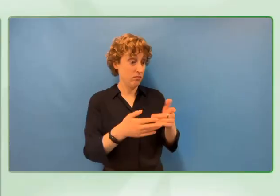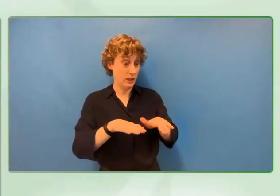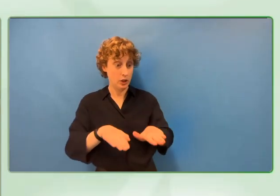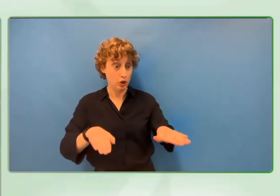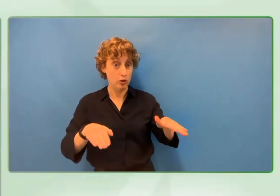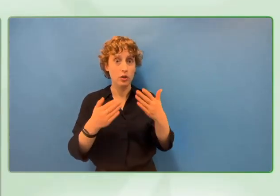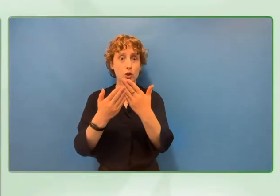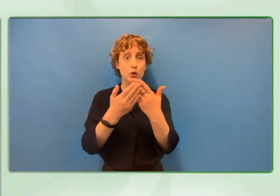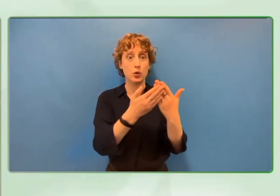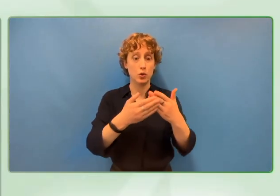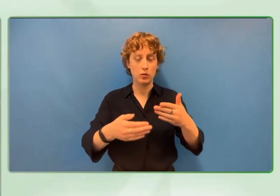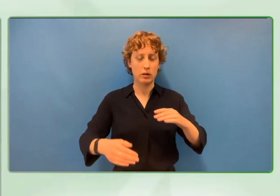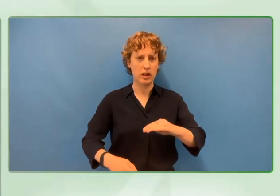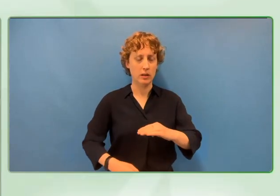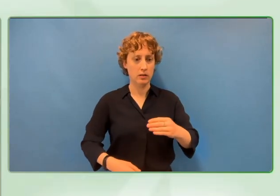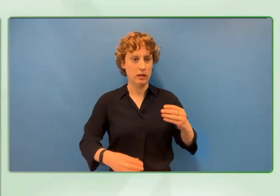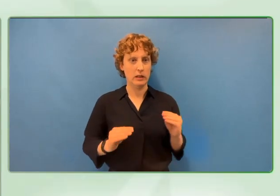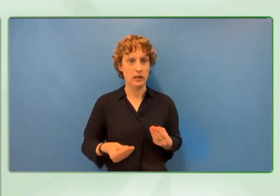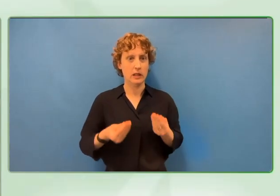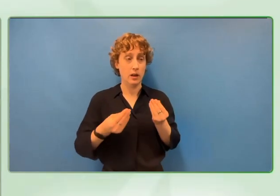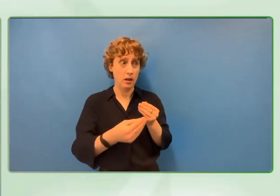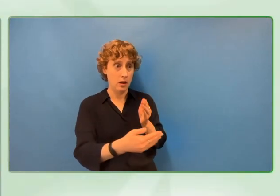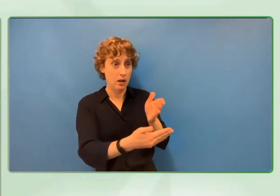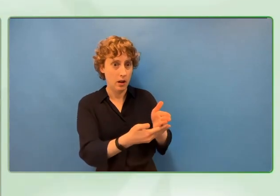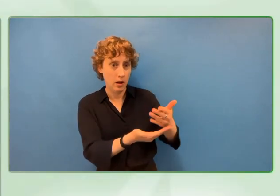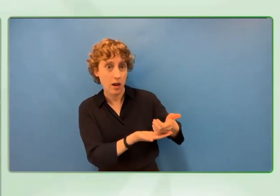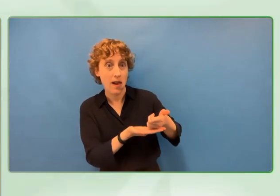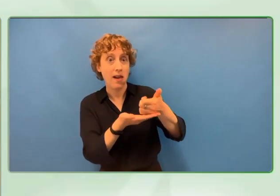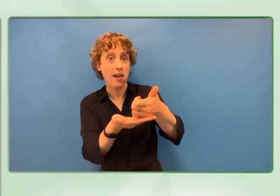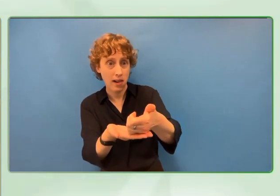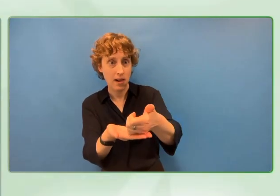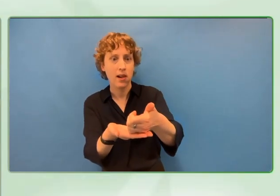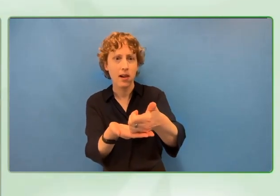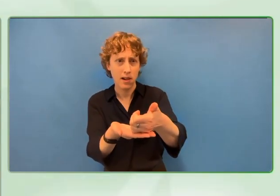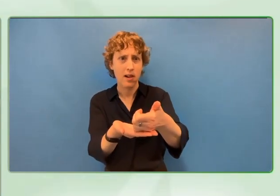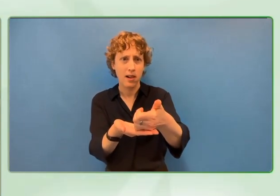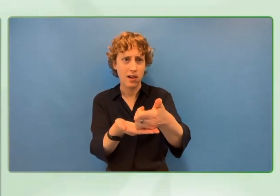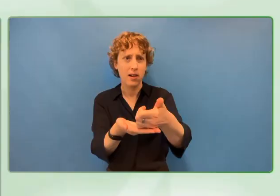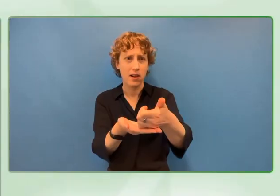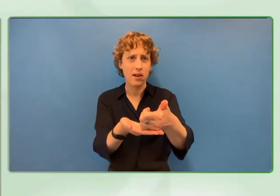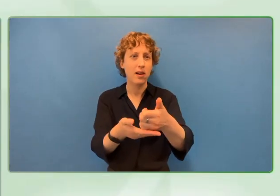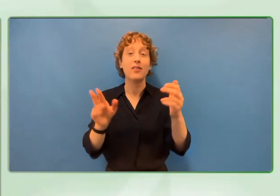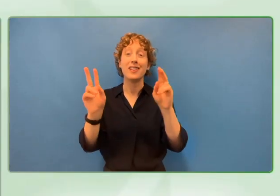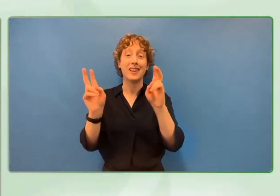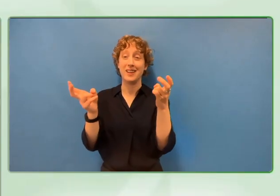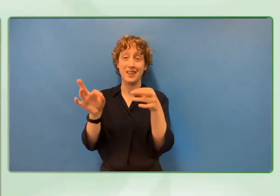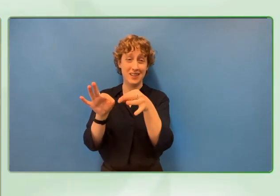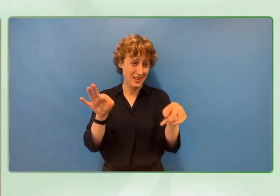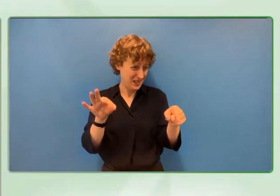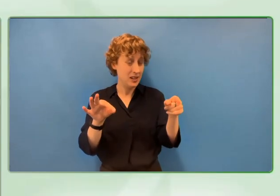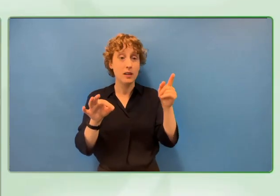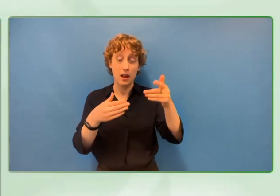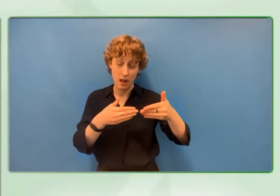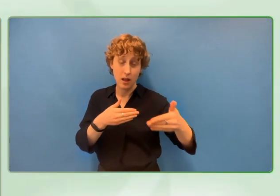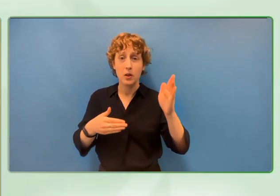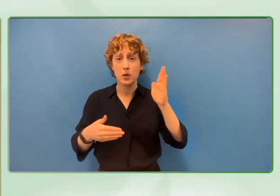eventually, the phrase used was, we will talk, work, and have a boyfriend, yeah? Like, that's why we're doing this, folks, yeah? Like, this is life, you know,